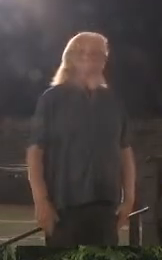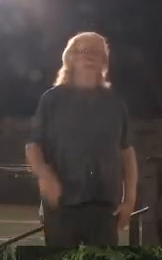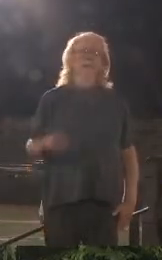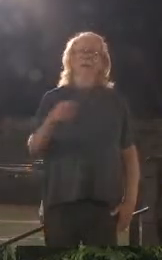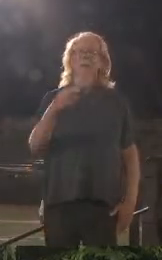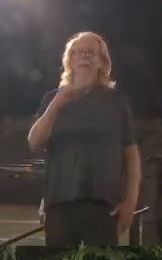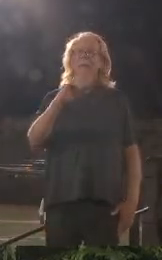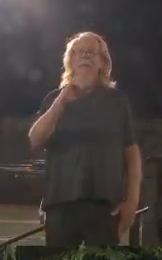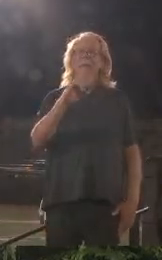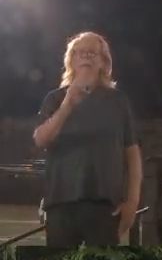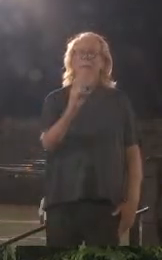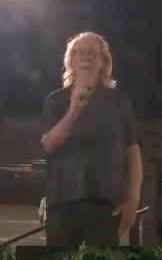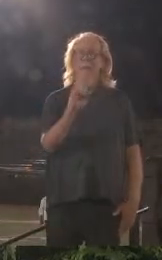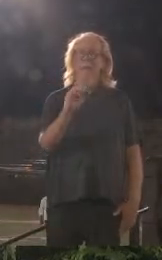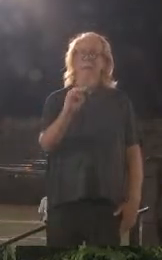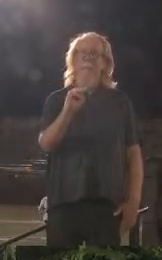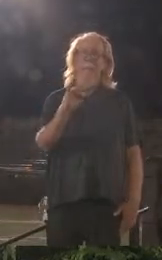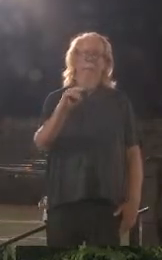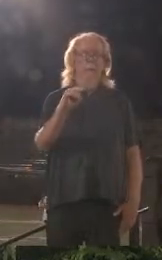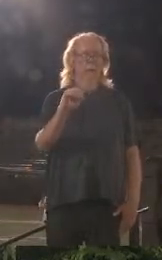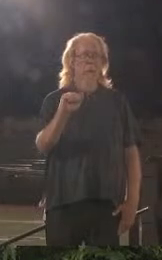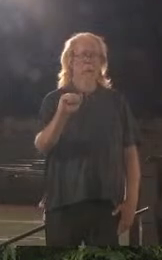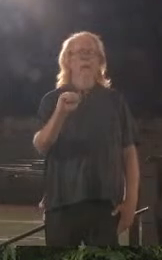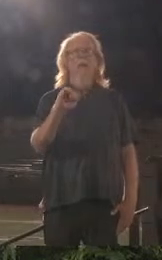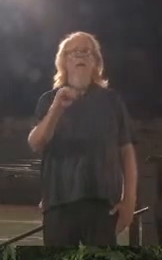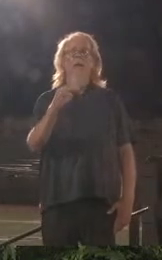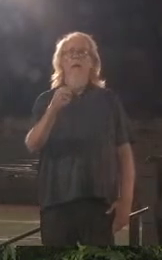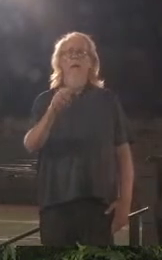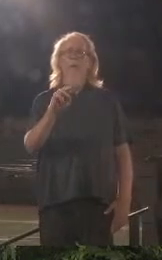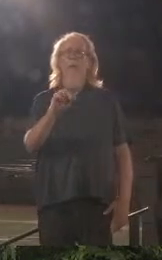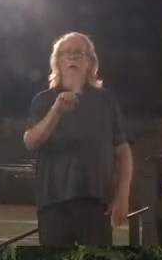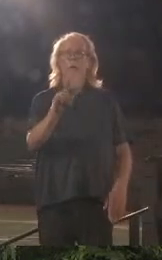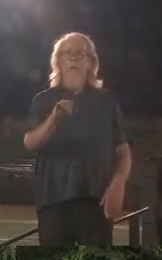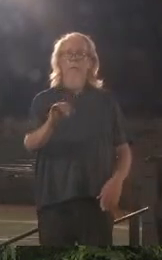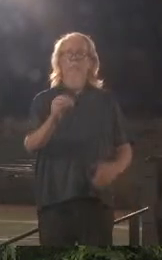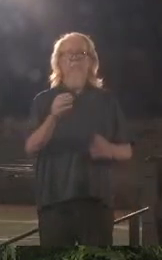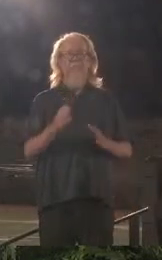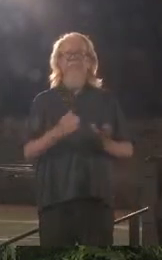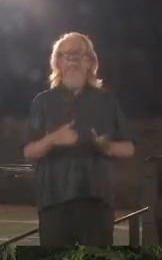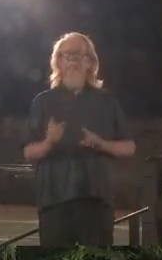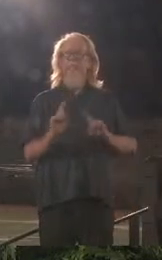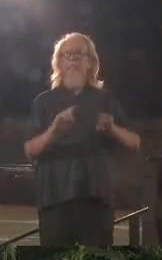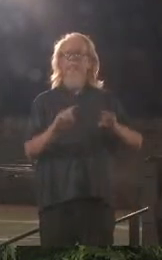Jimena Noemi Hernandez will be attending the University of the Incarnate Word.